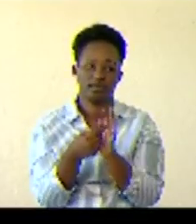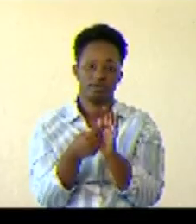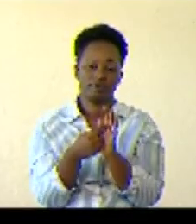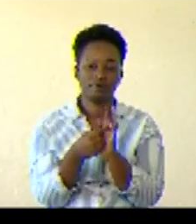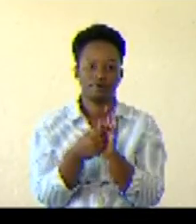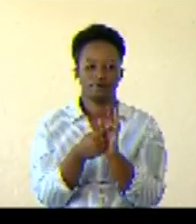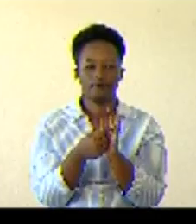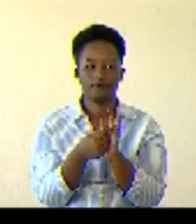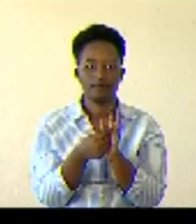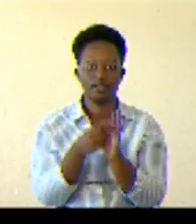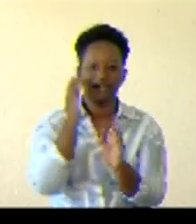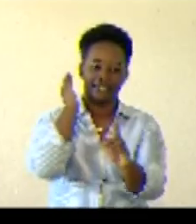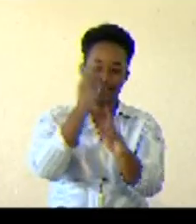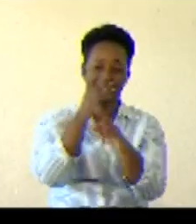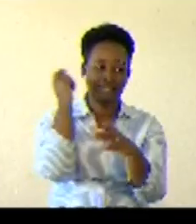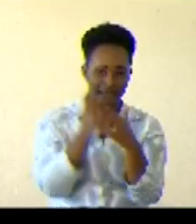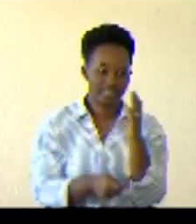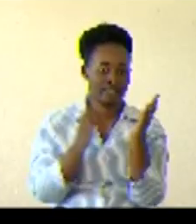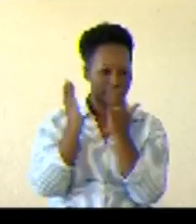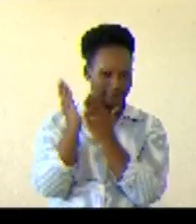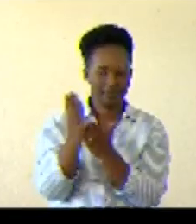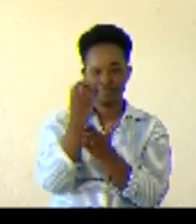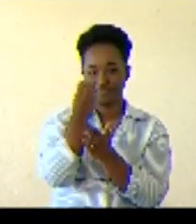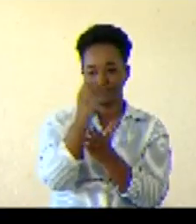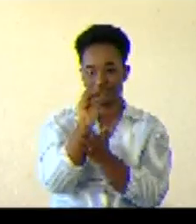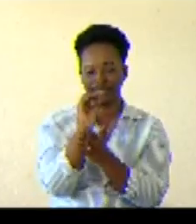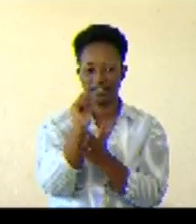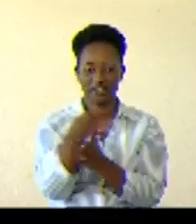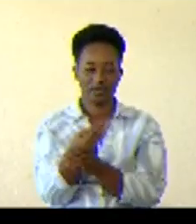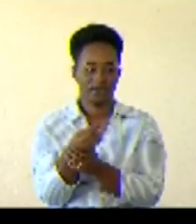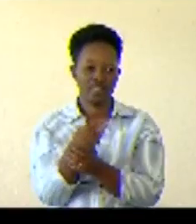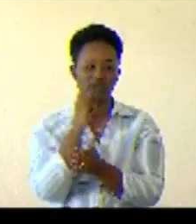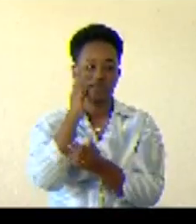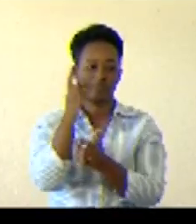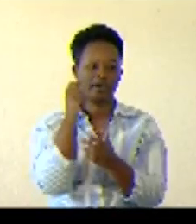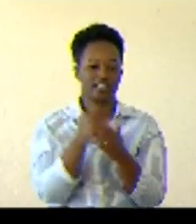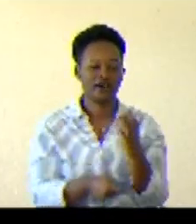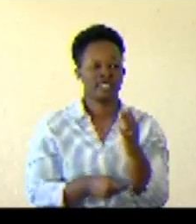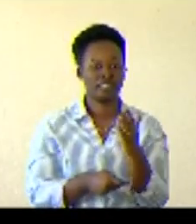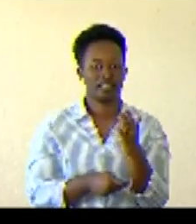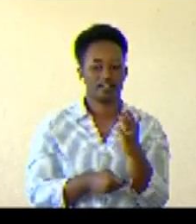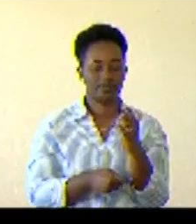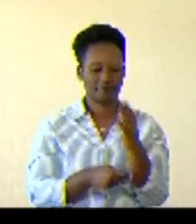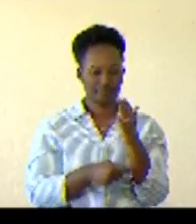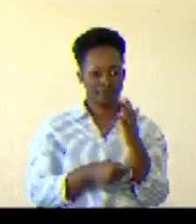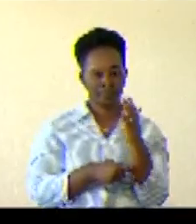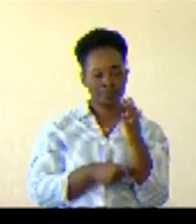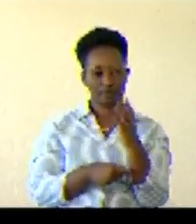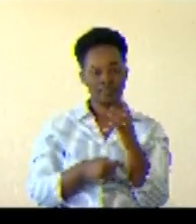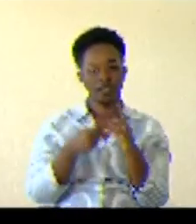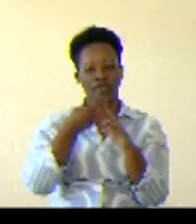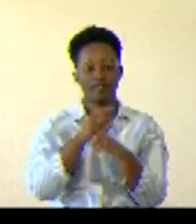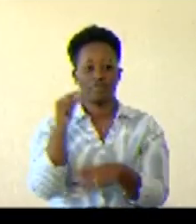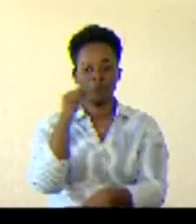50,000. So these are direct taxes that will be charged that will be charged or deducted from your gross